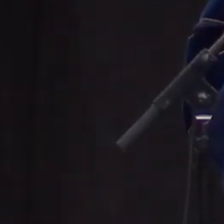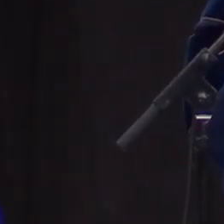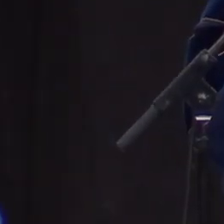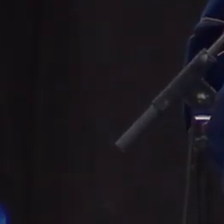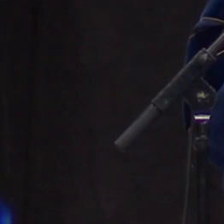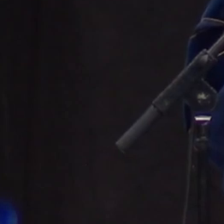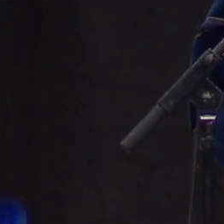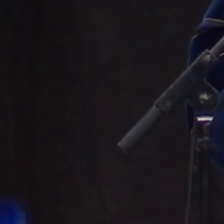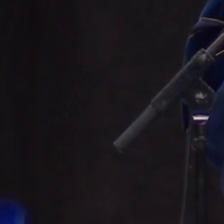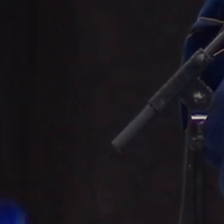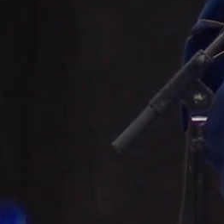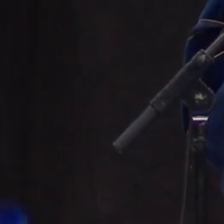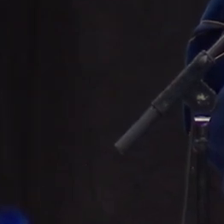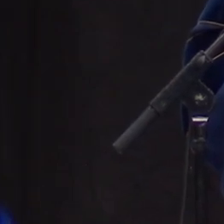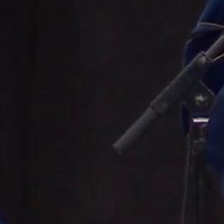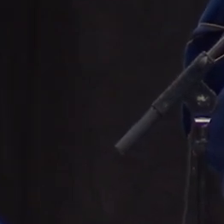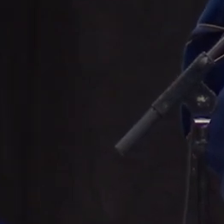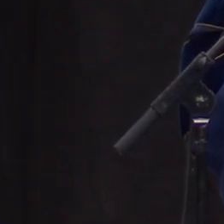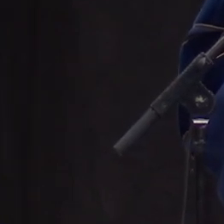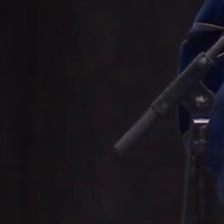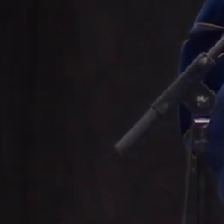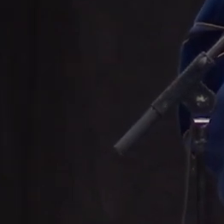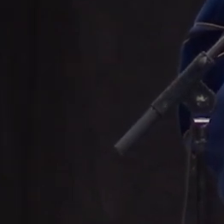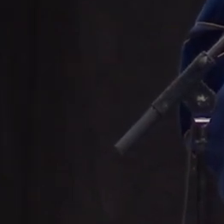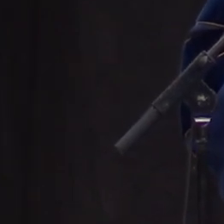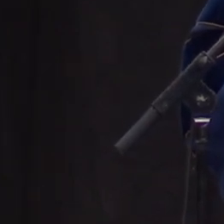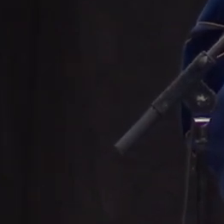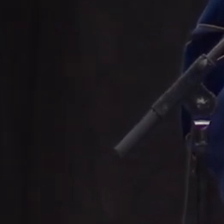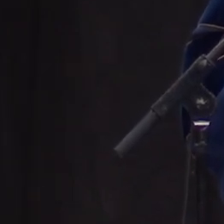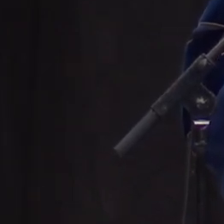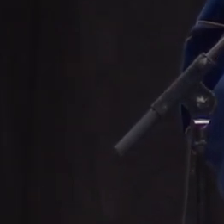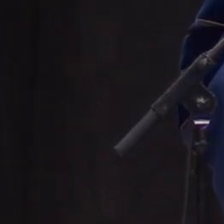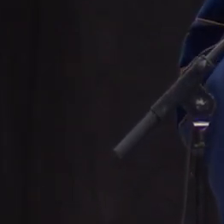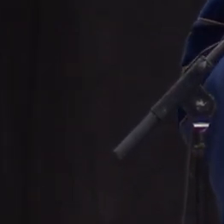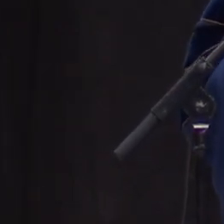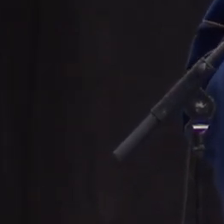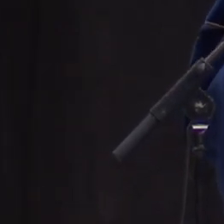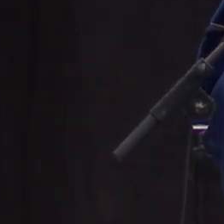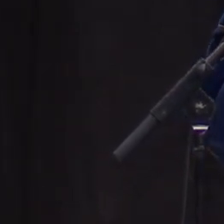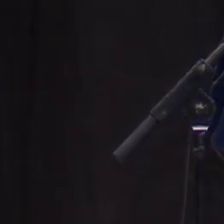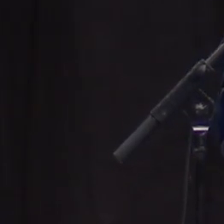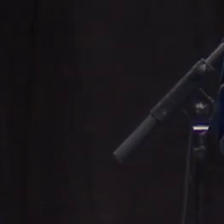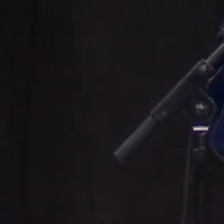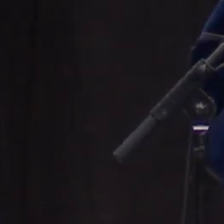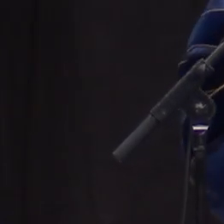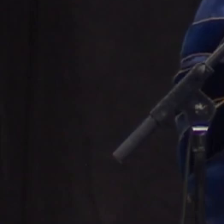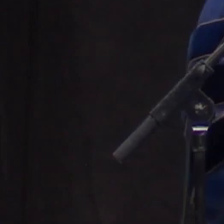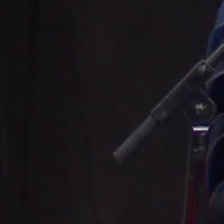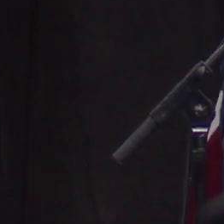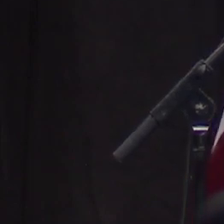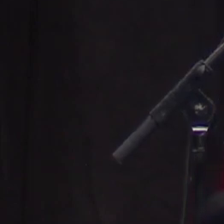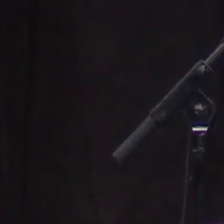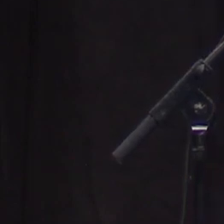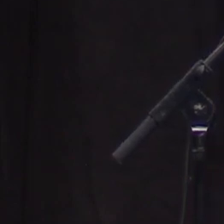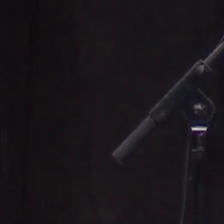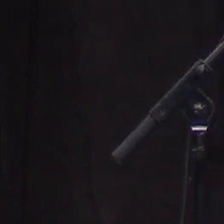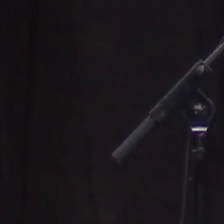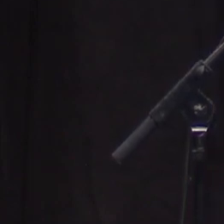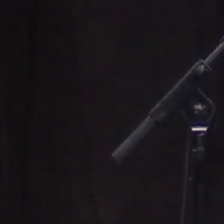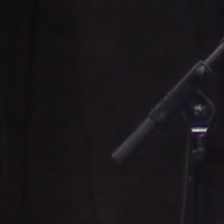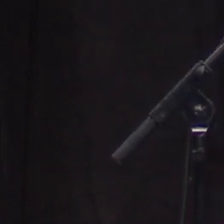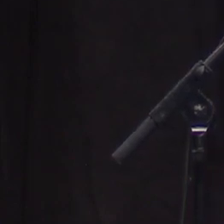Wasser. Lauren will be receiving her Master of Arts in Theater Education. Lauren?